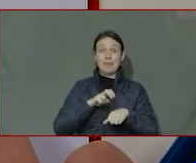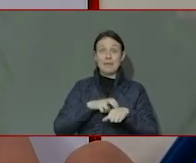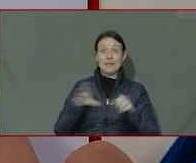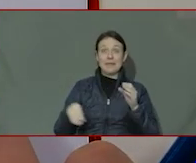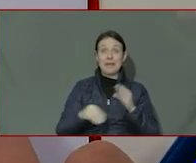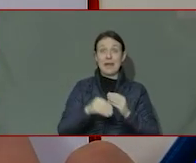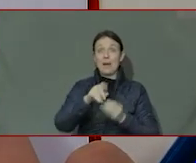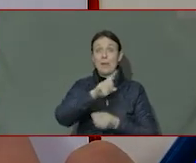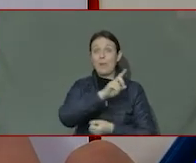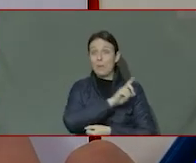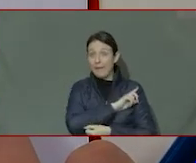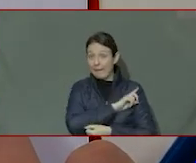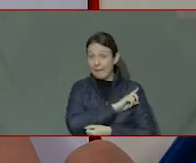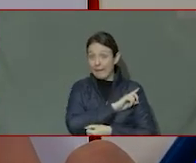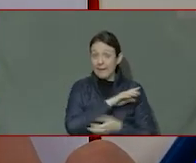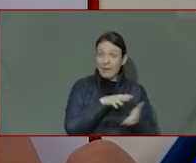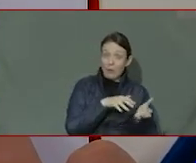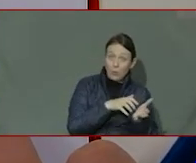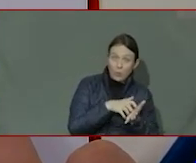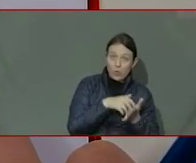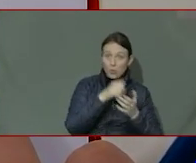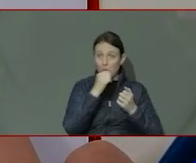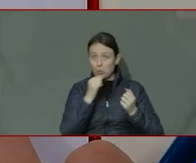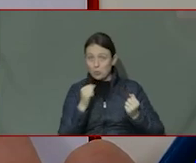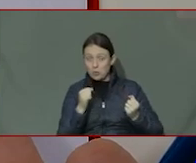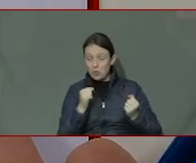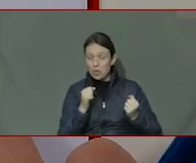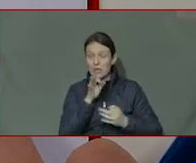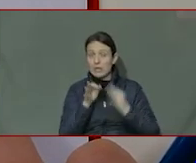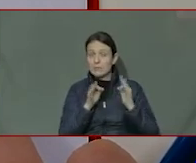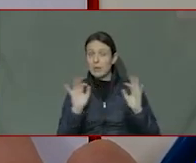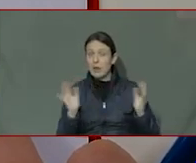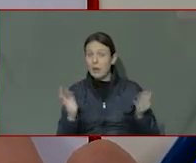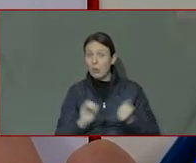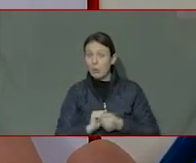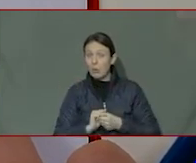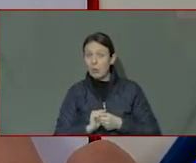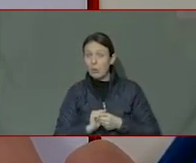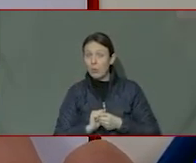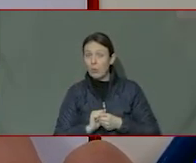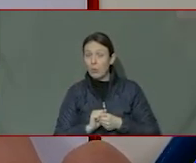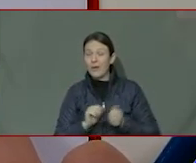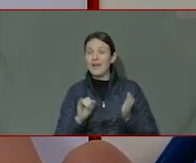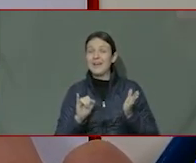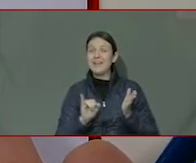why we are saying something is a weak acid or a strong acid, all we do is we write